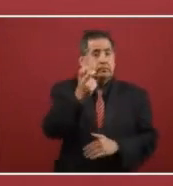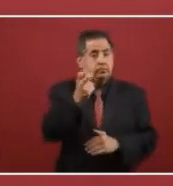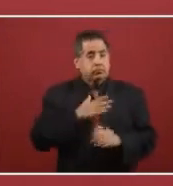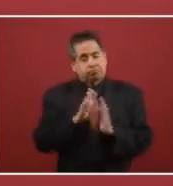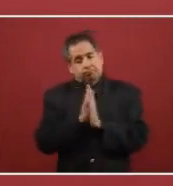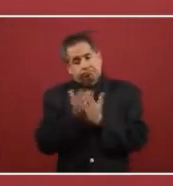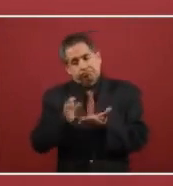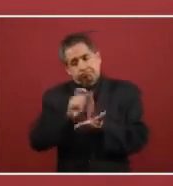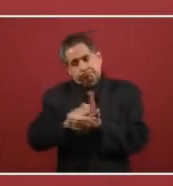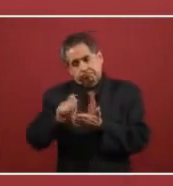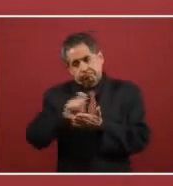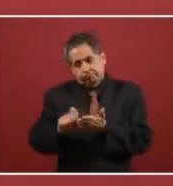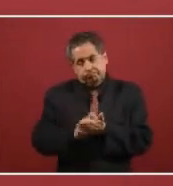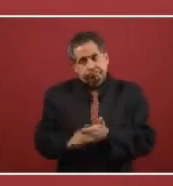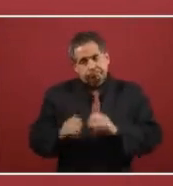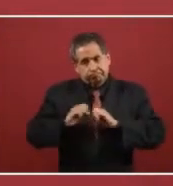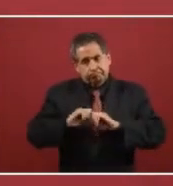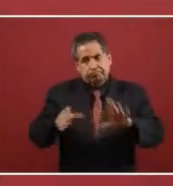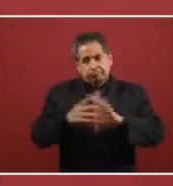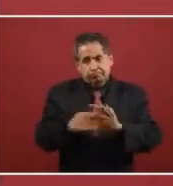why I'm writing this book de la